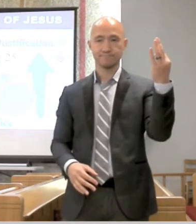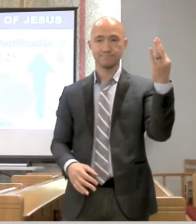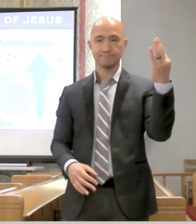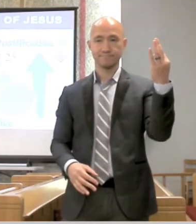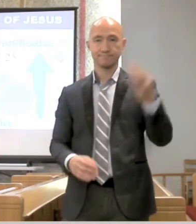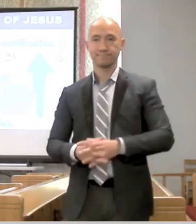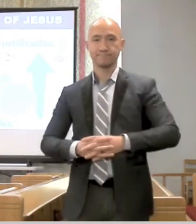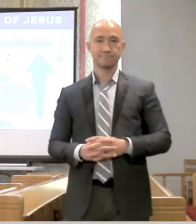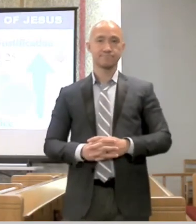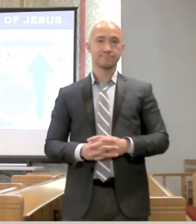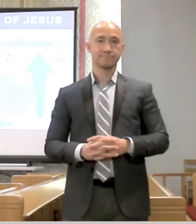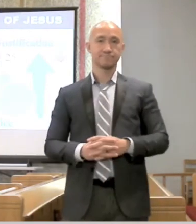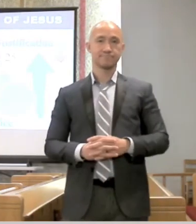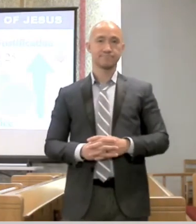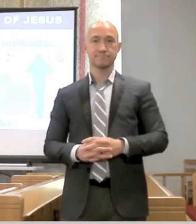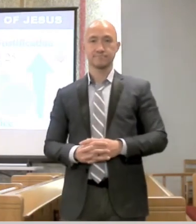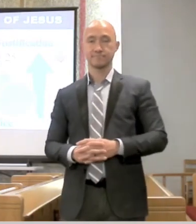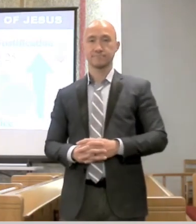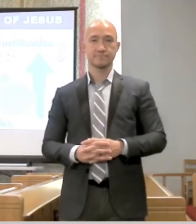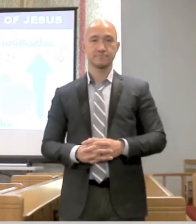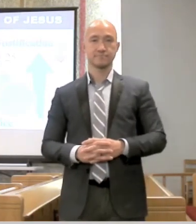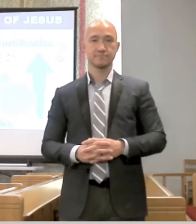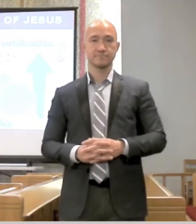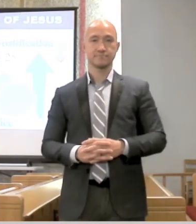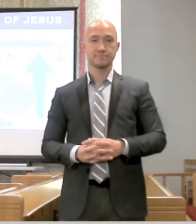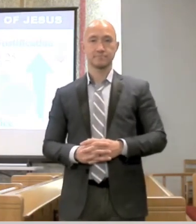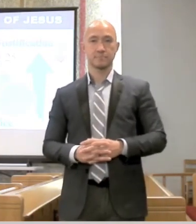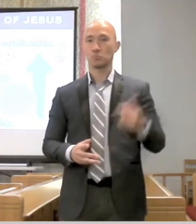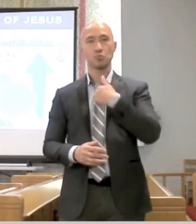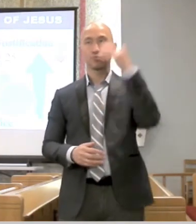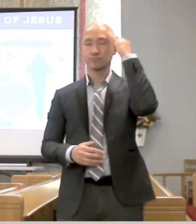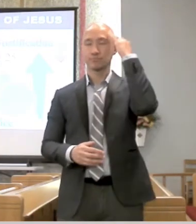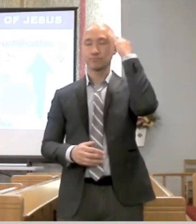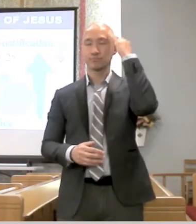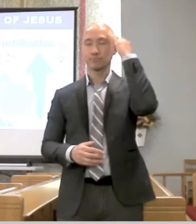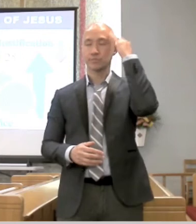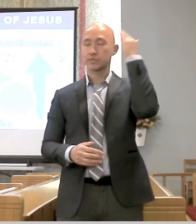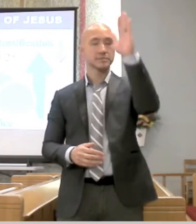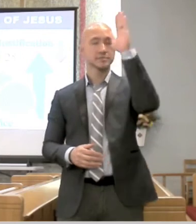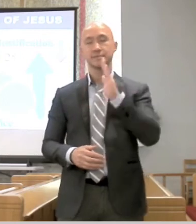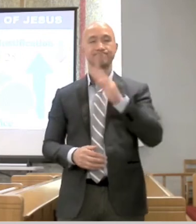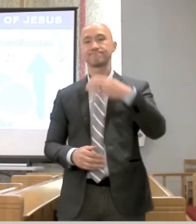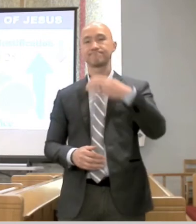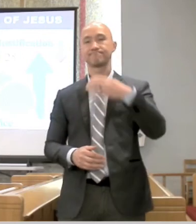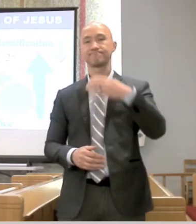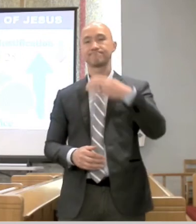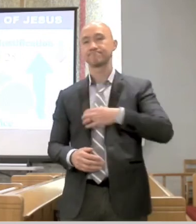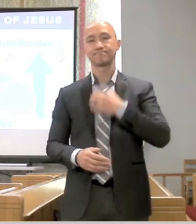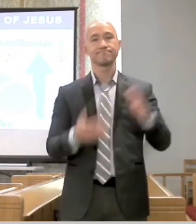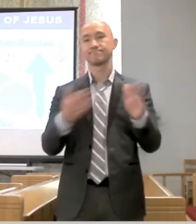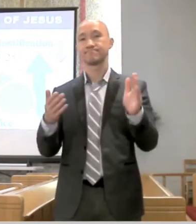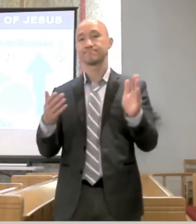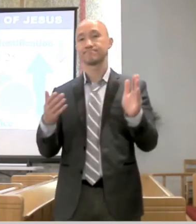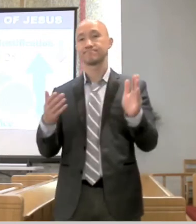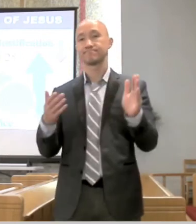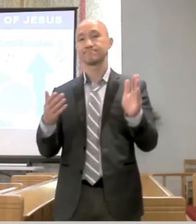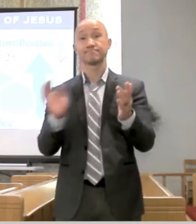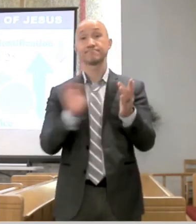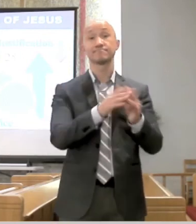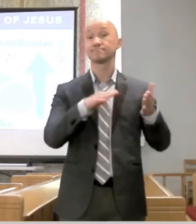Now, us looking back, we know that what God's will was throughout all this. The stage is